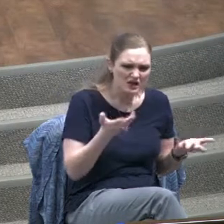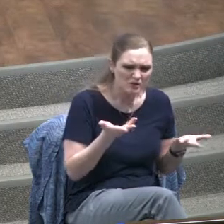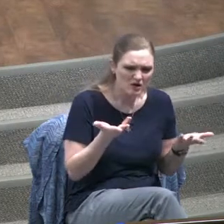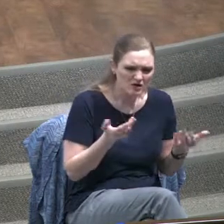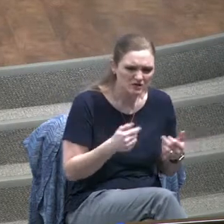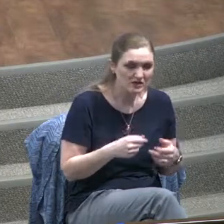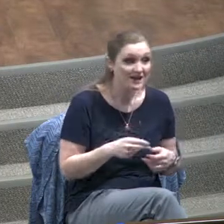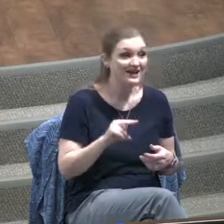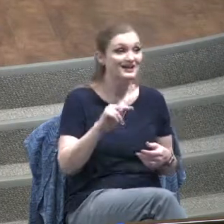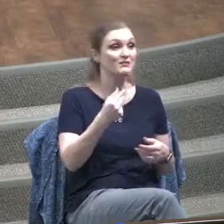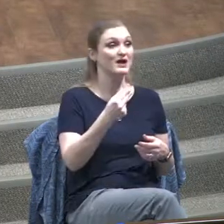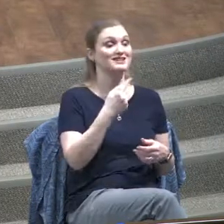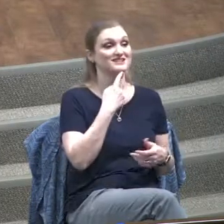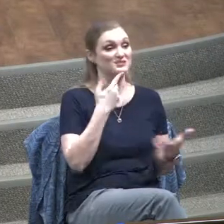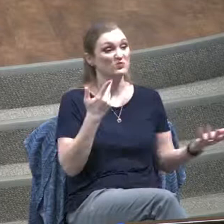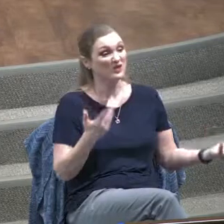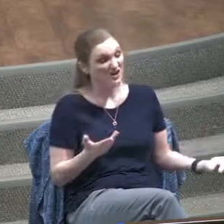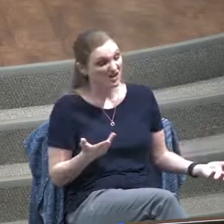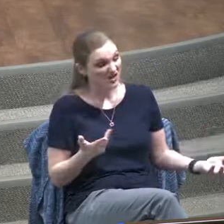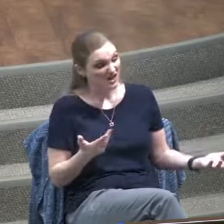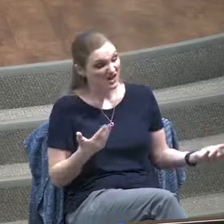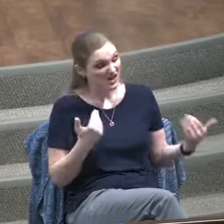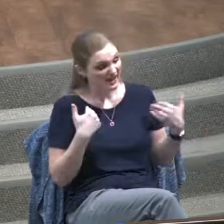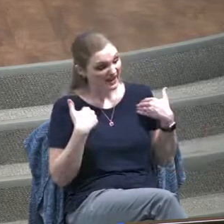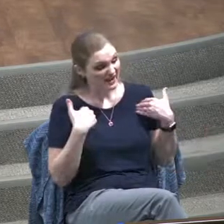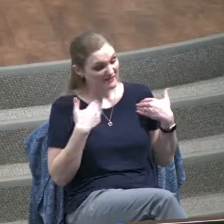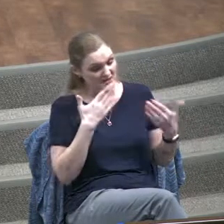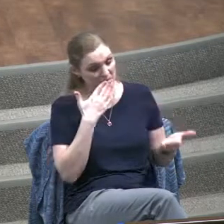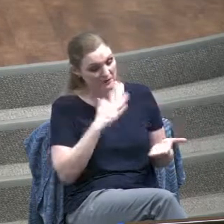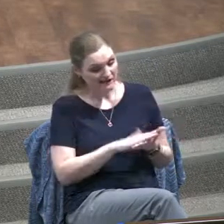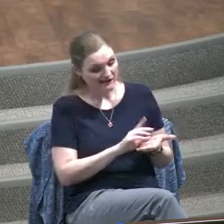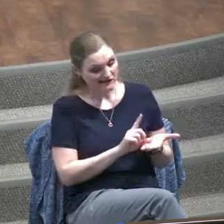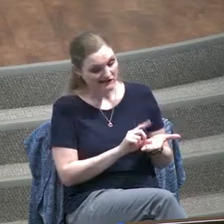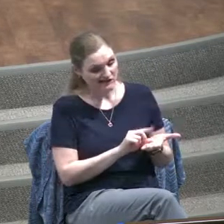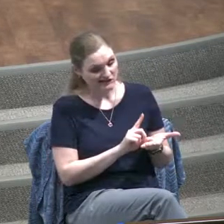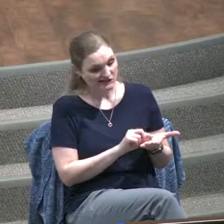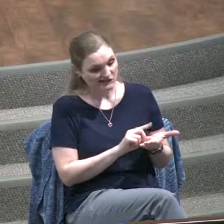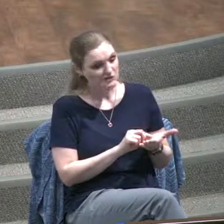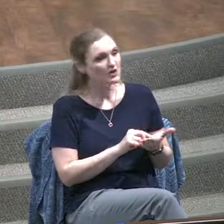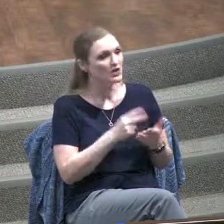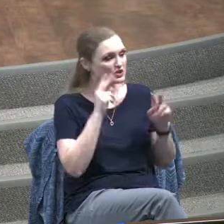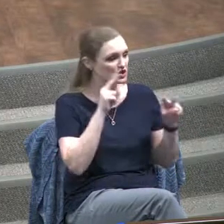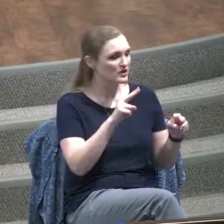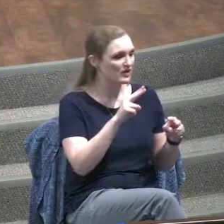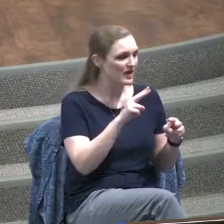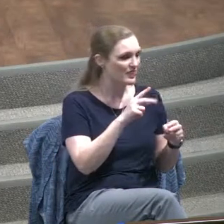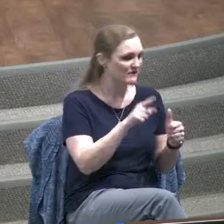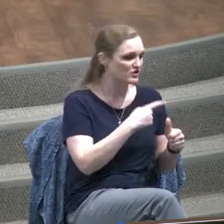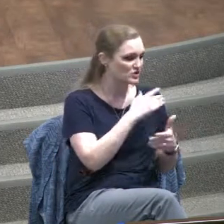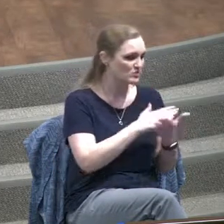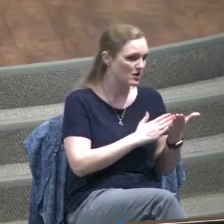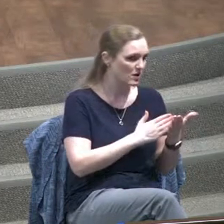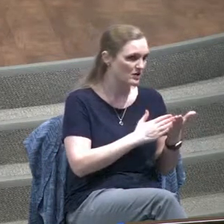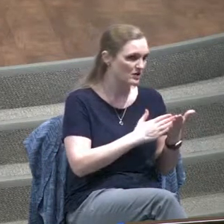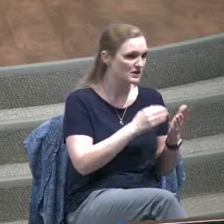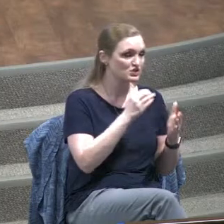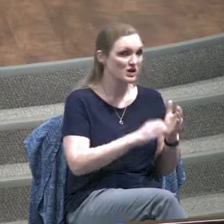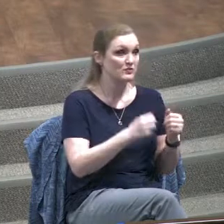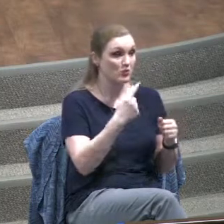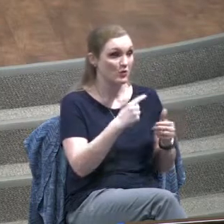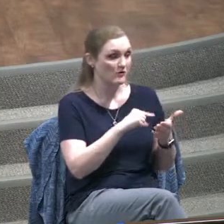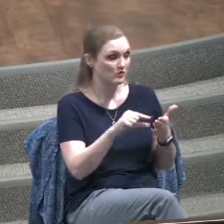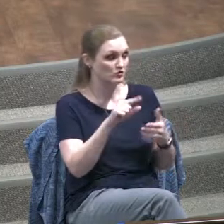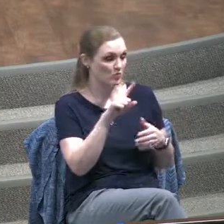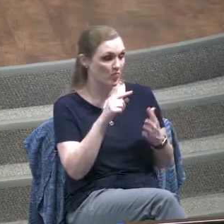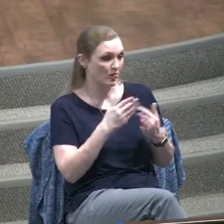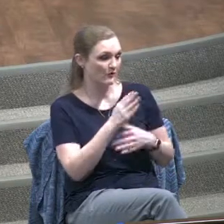he says, well, I've just got this bad report. Let's look at this in the first part of Nehemiah, in chapter 1, verses 1